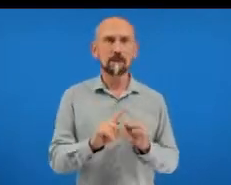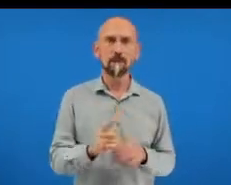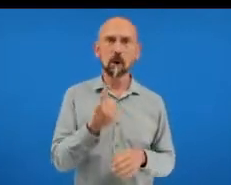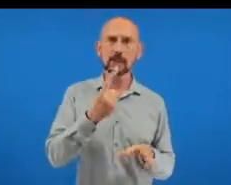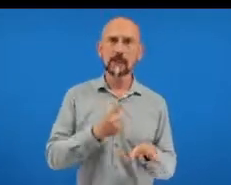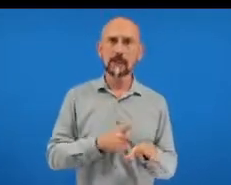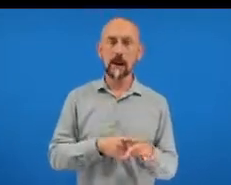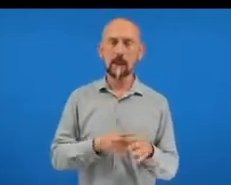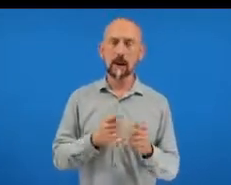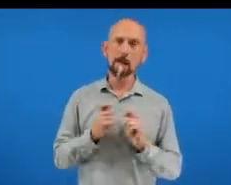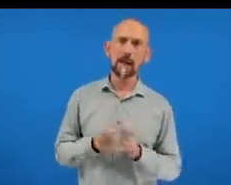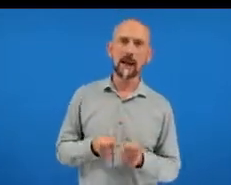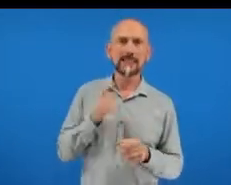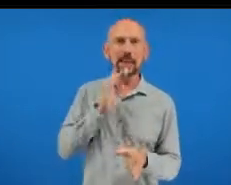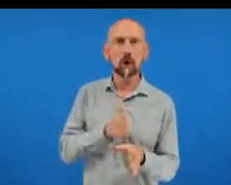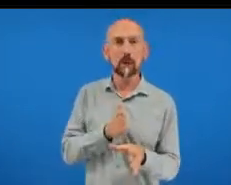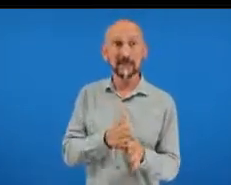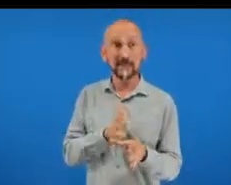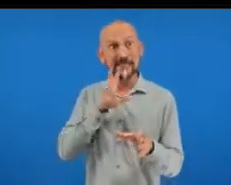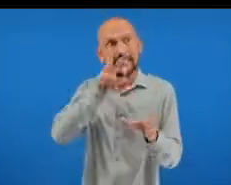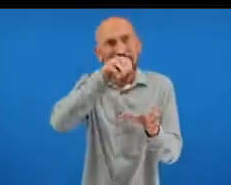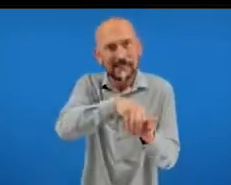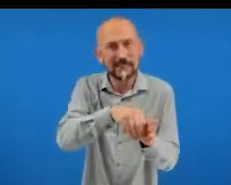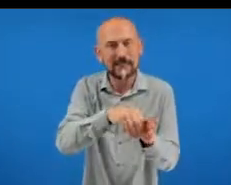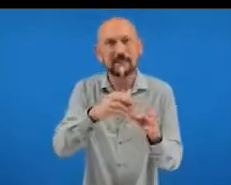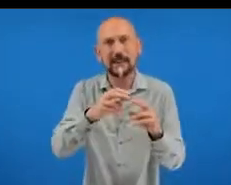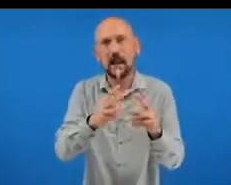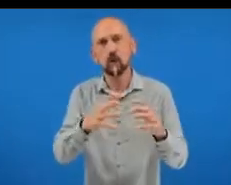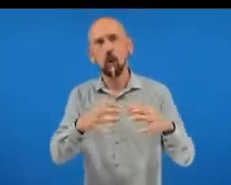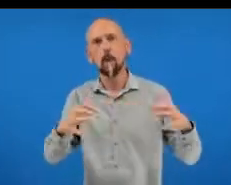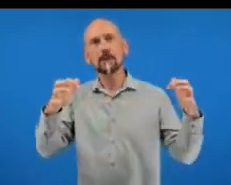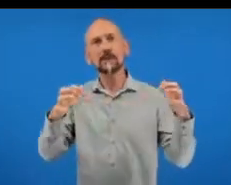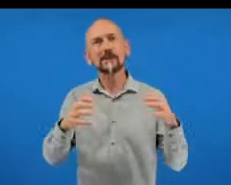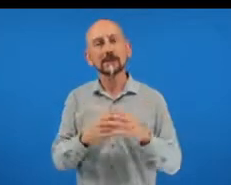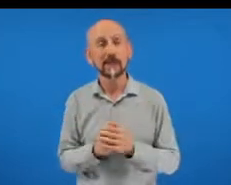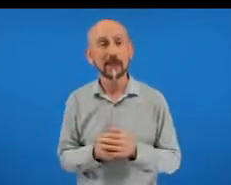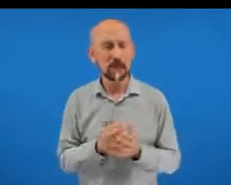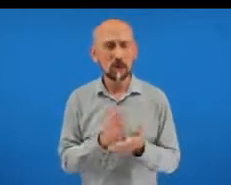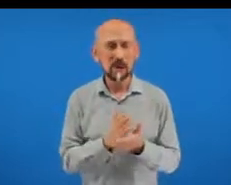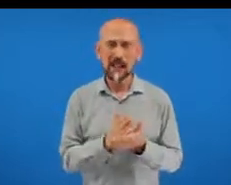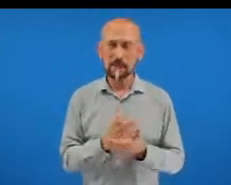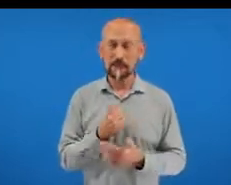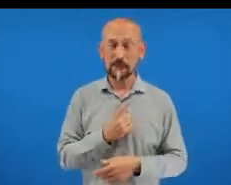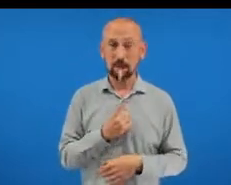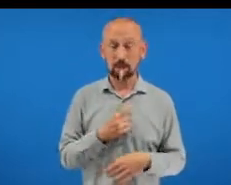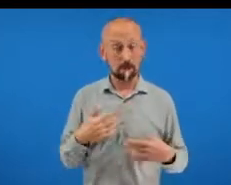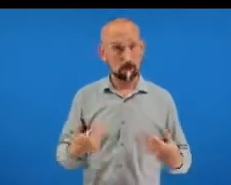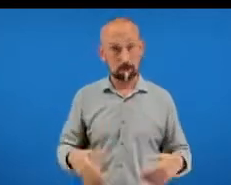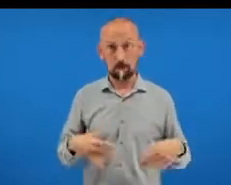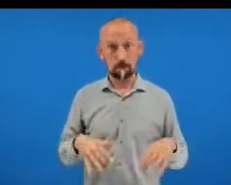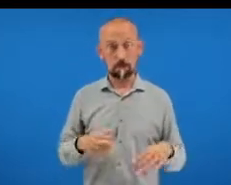the House of Commons. And at first I said, wow, that's quite amazing,